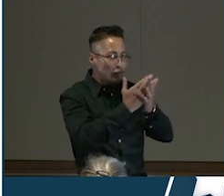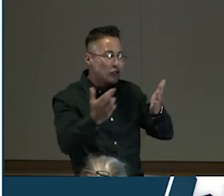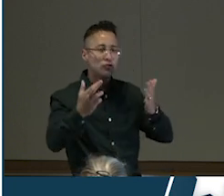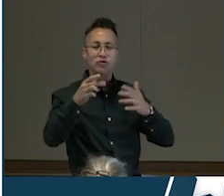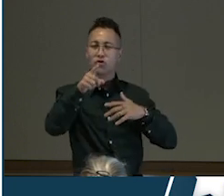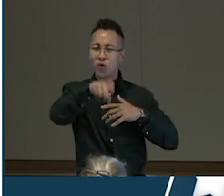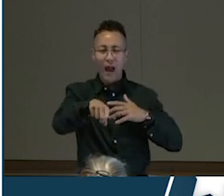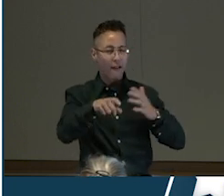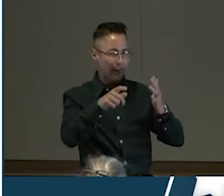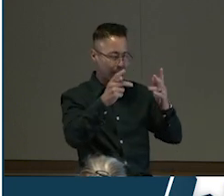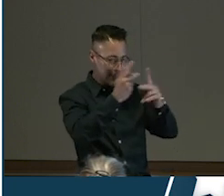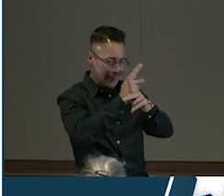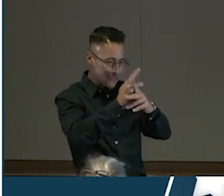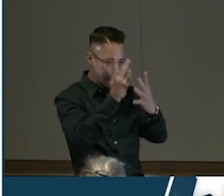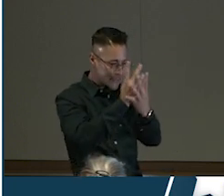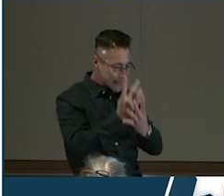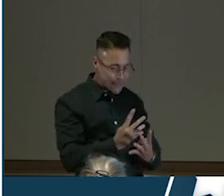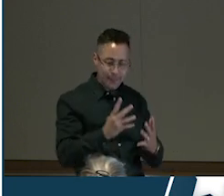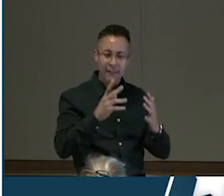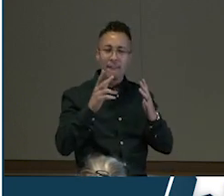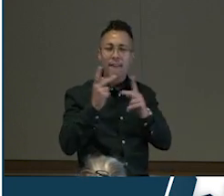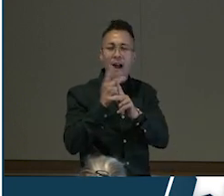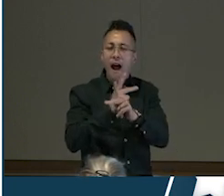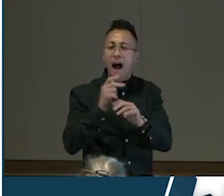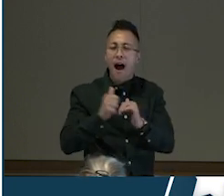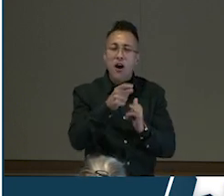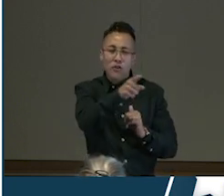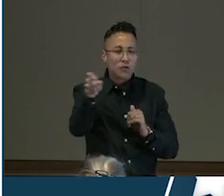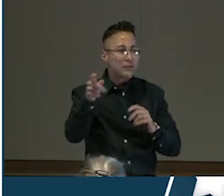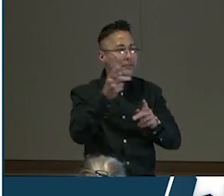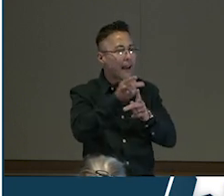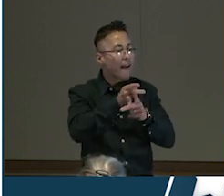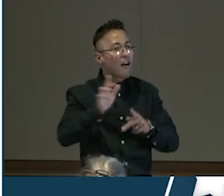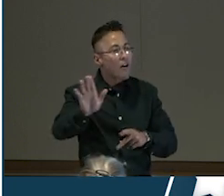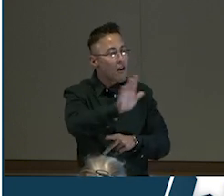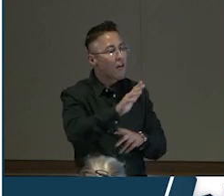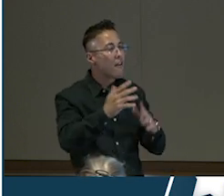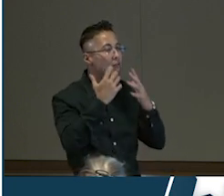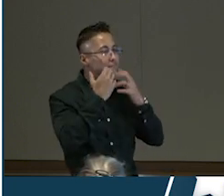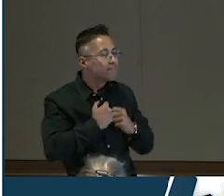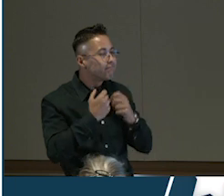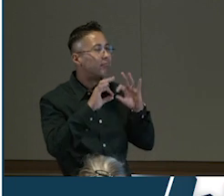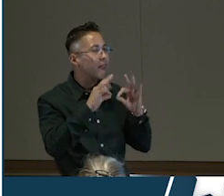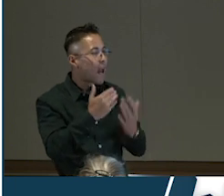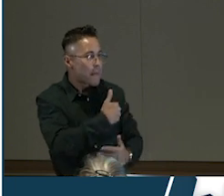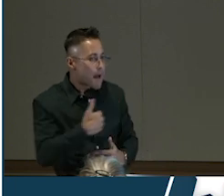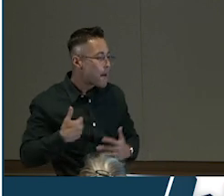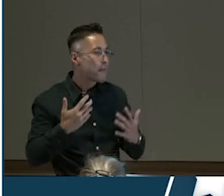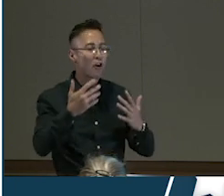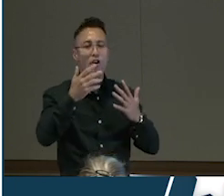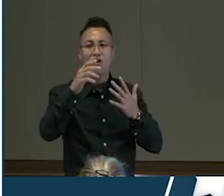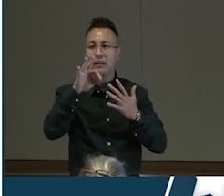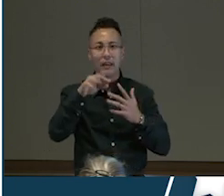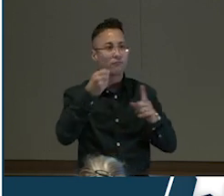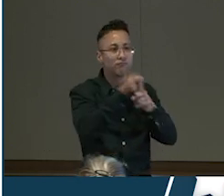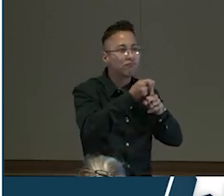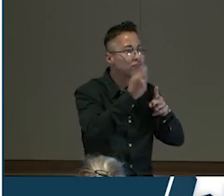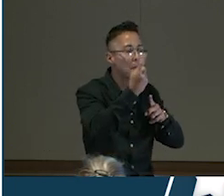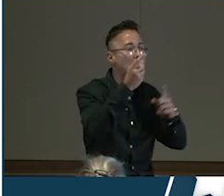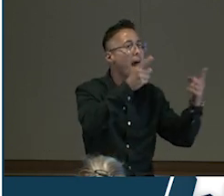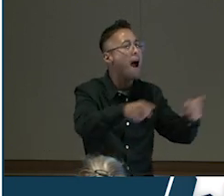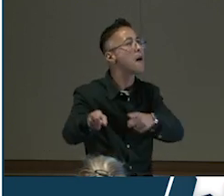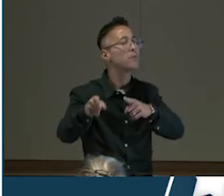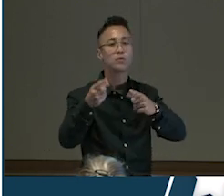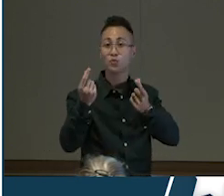to try to figure out how to take care of your loved ones, and God forbid something ever happens, how do you make sure that care proceeds,